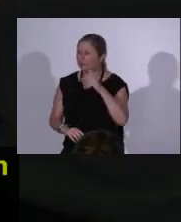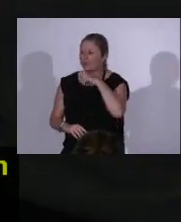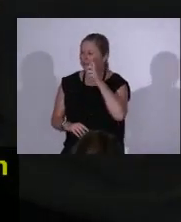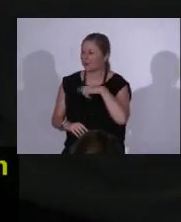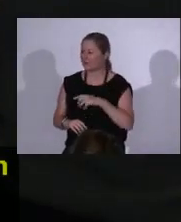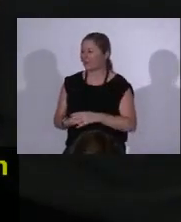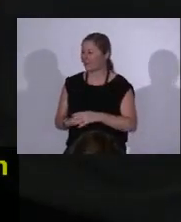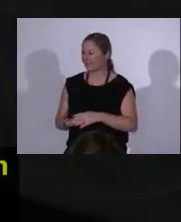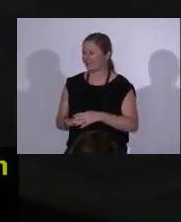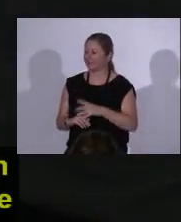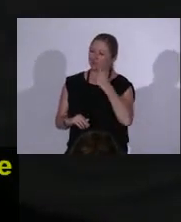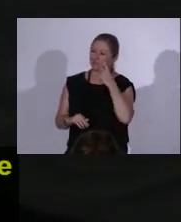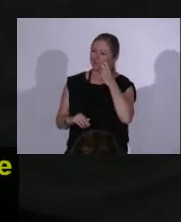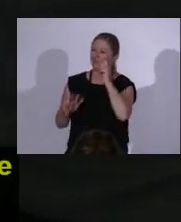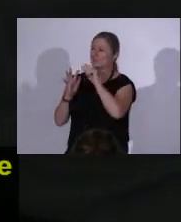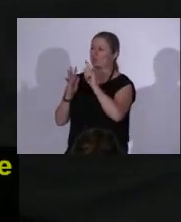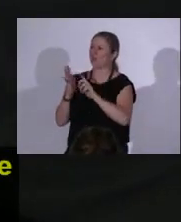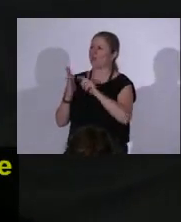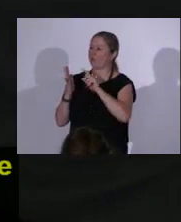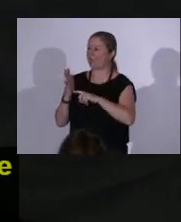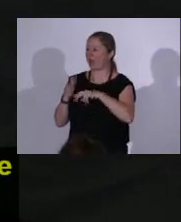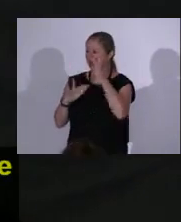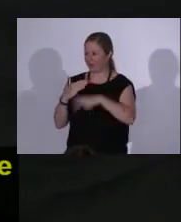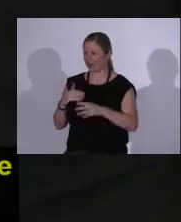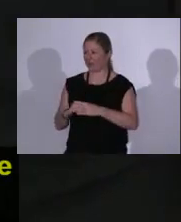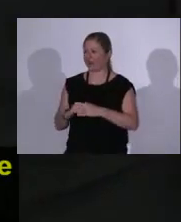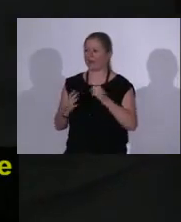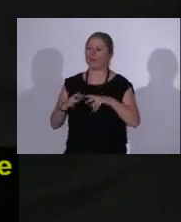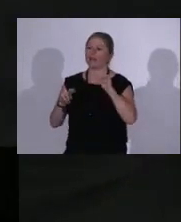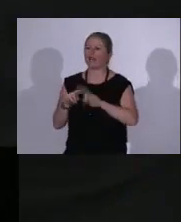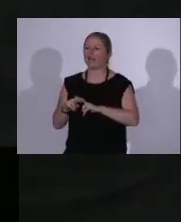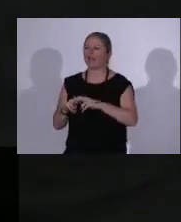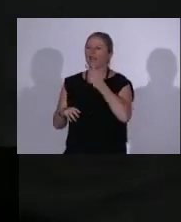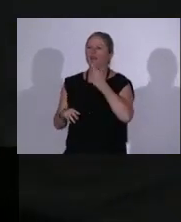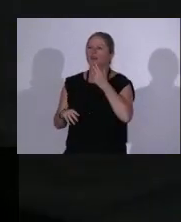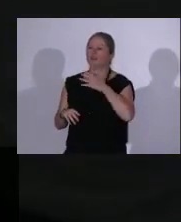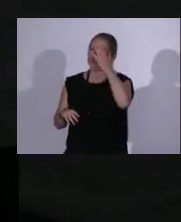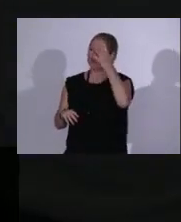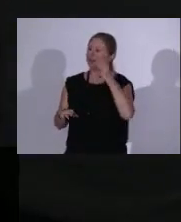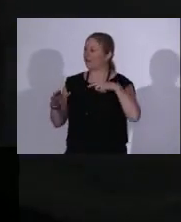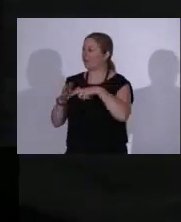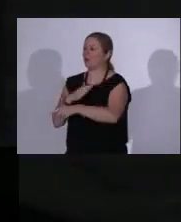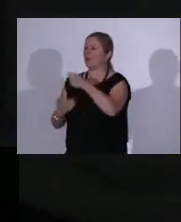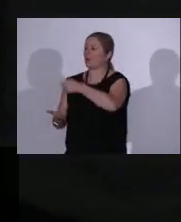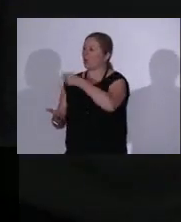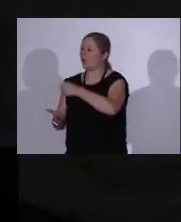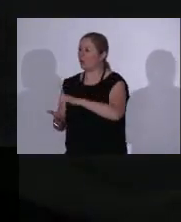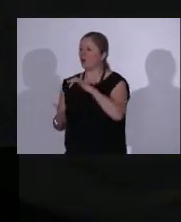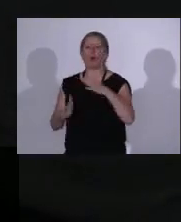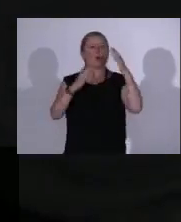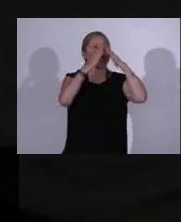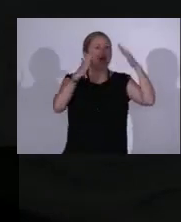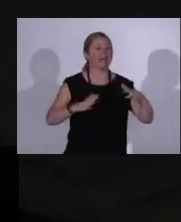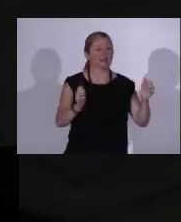found that certainly in the pilot programs that we've run, that if there is a court clash or a clash with a housing appointment,